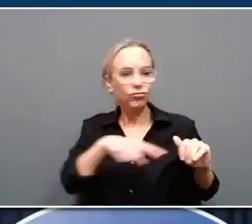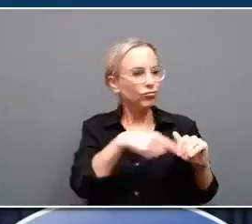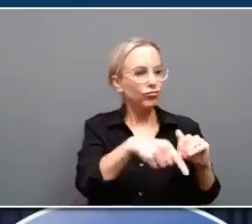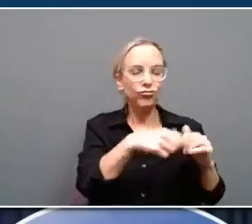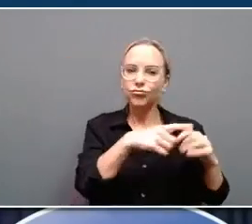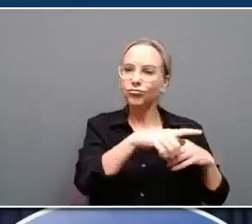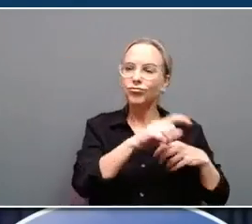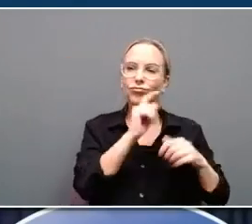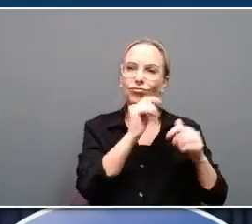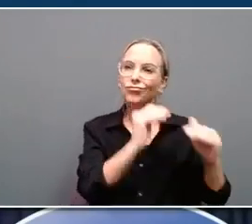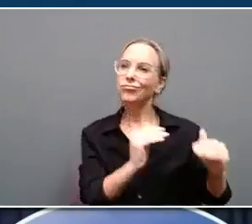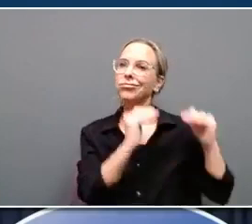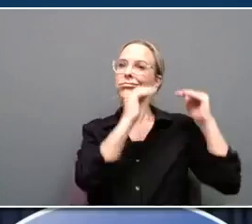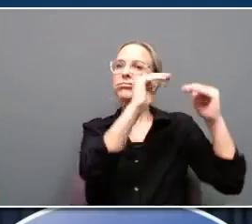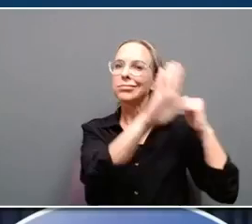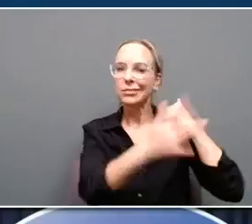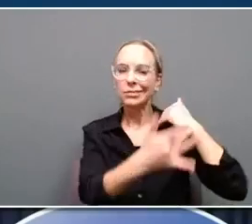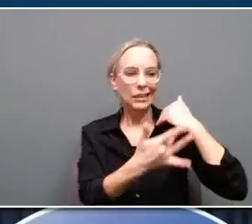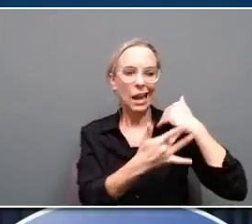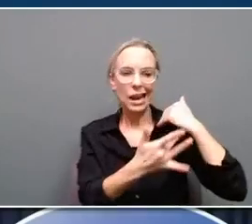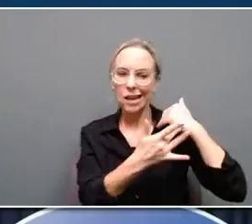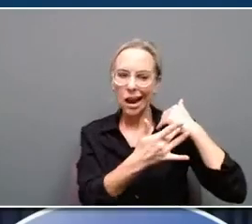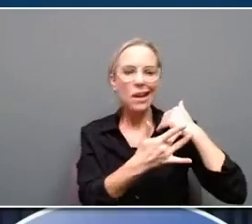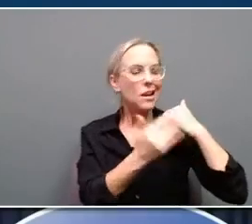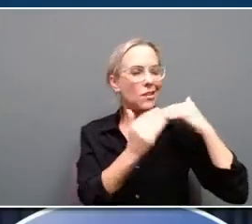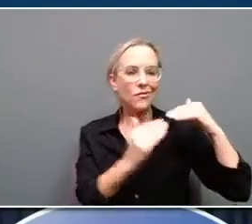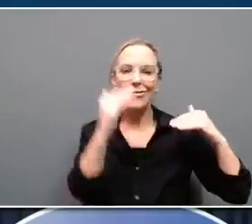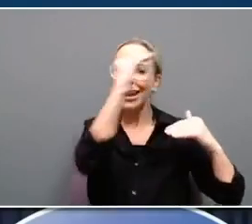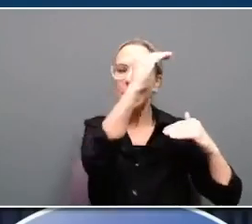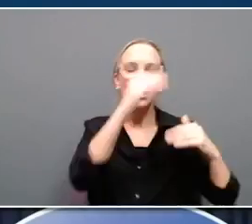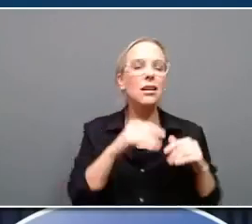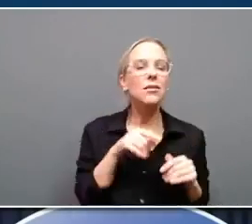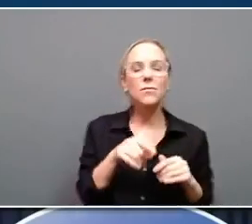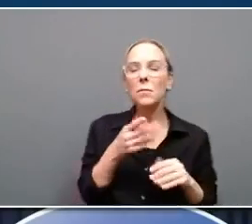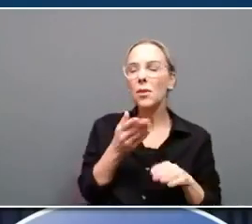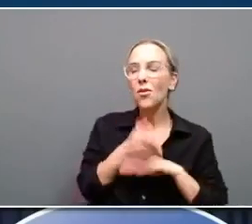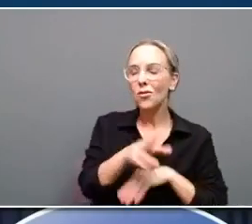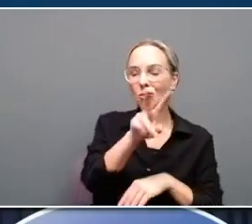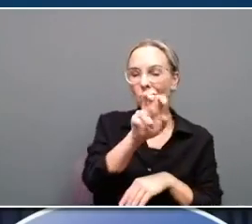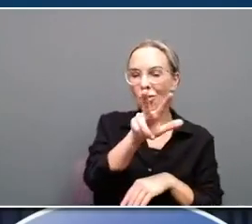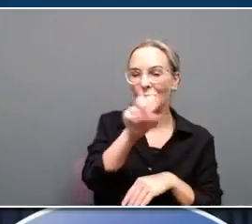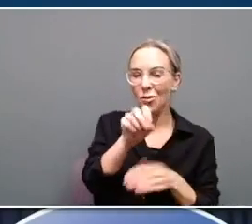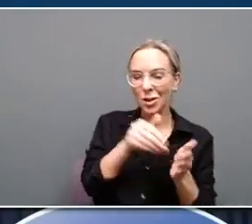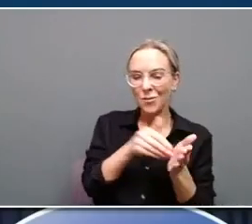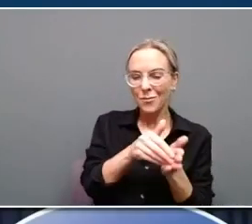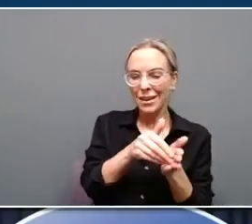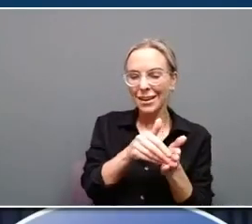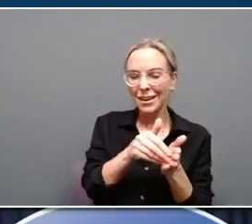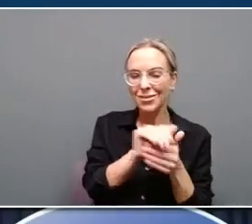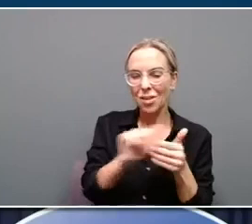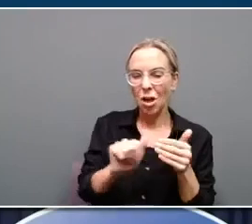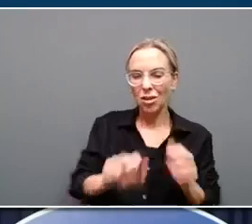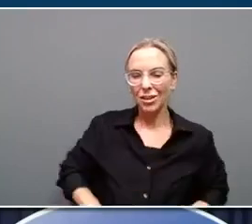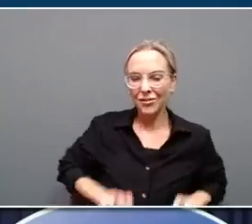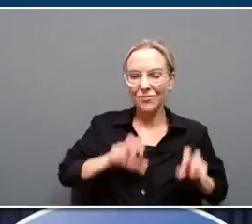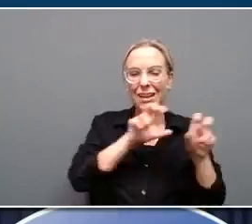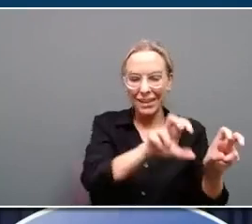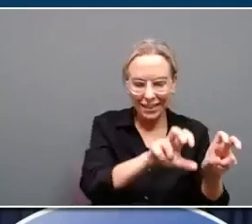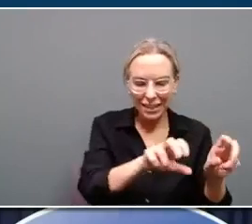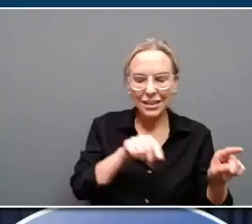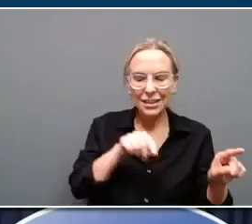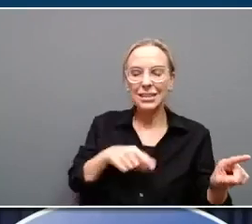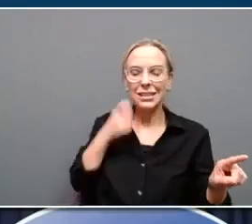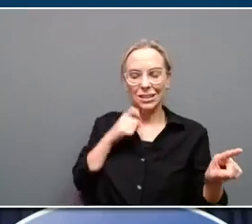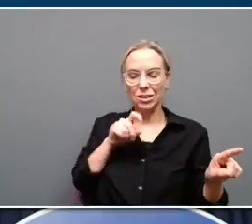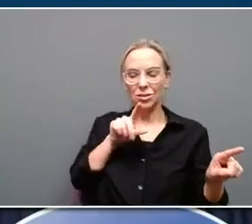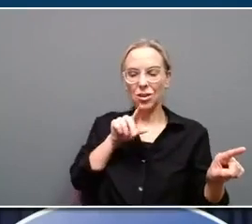from UPS over the years, including an over $330 million investment announced in October of 2022 that across